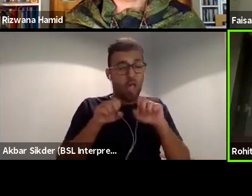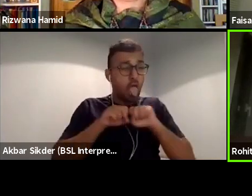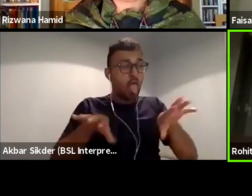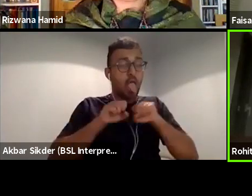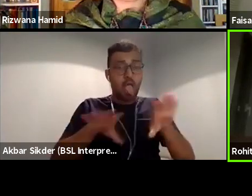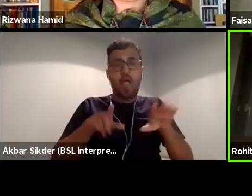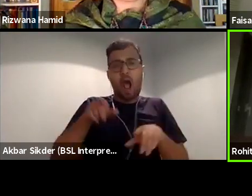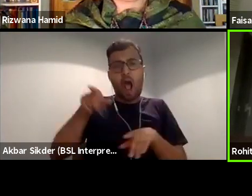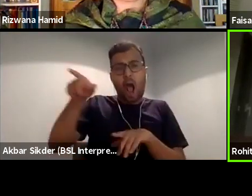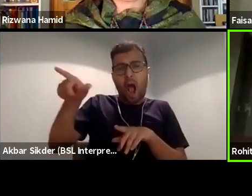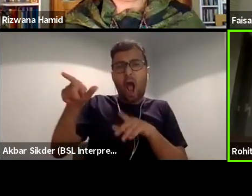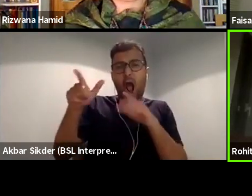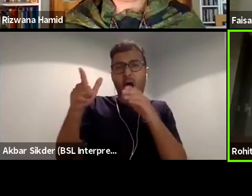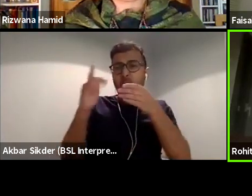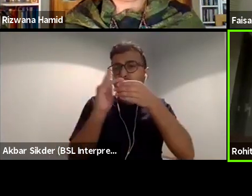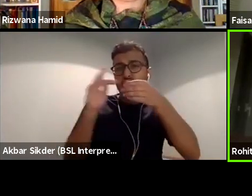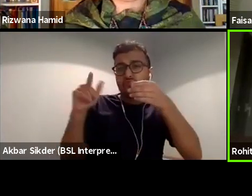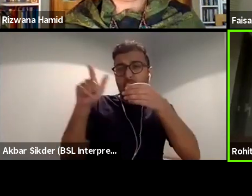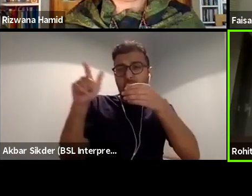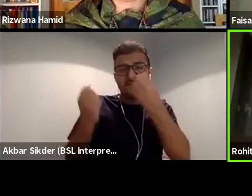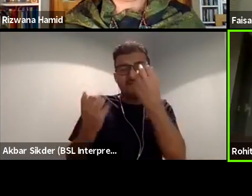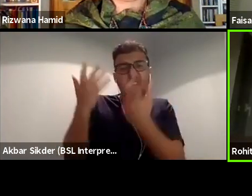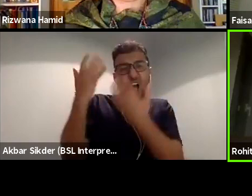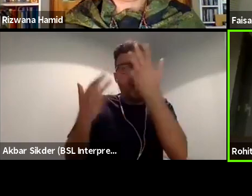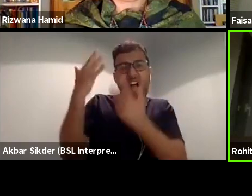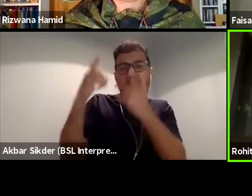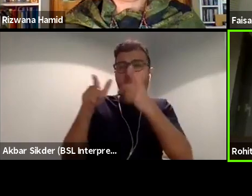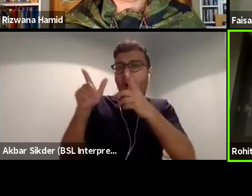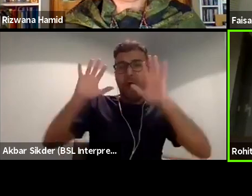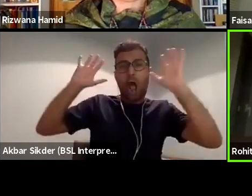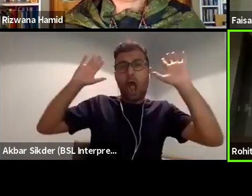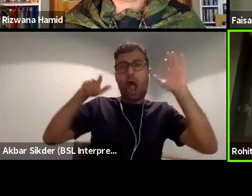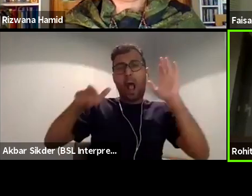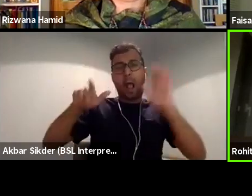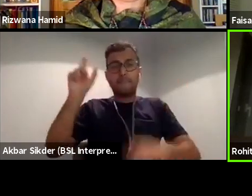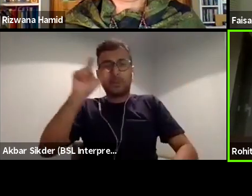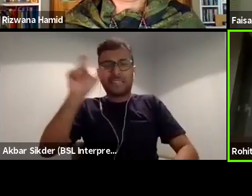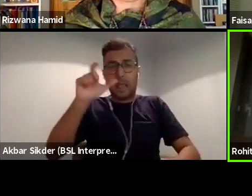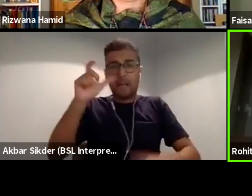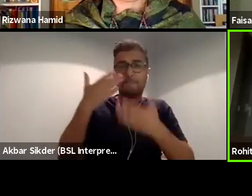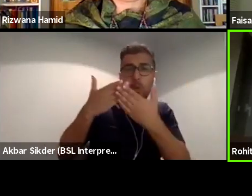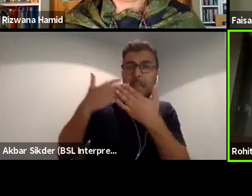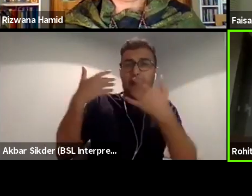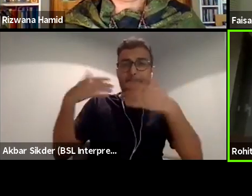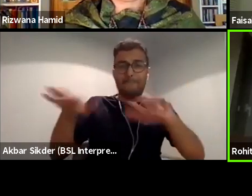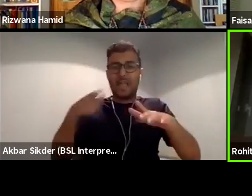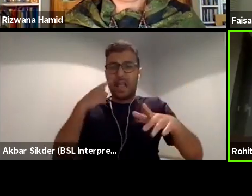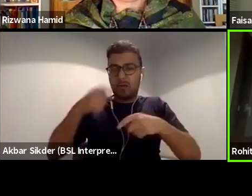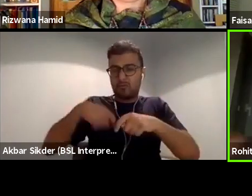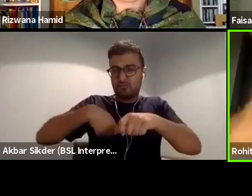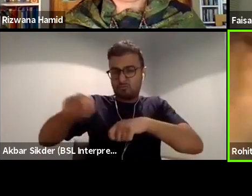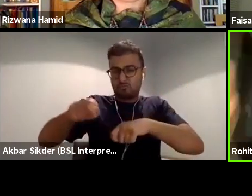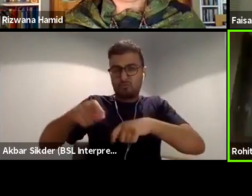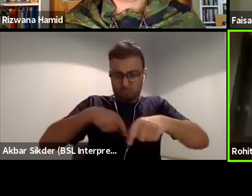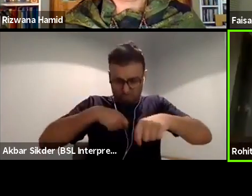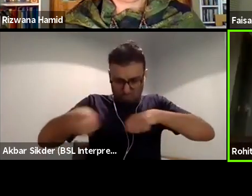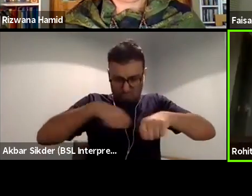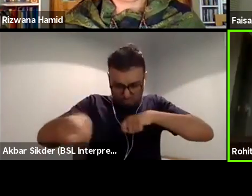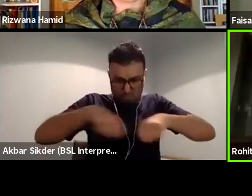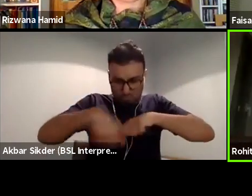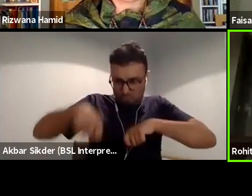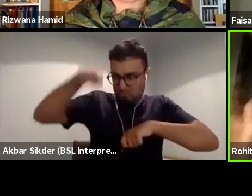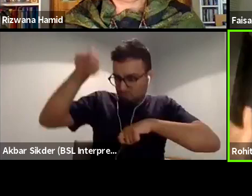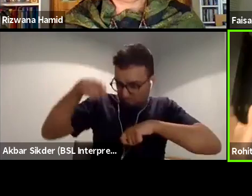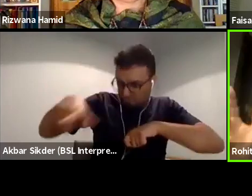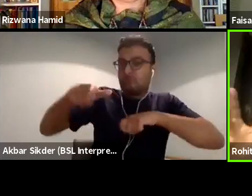Muslim link, of an attacker being seen leaving the scene, shouting Allahu Akbar,